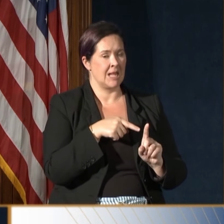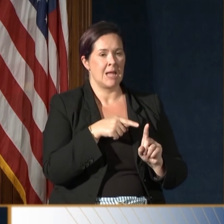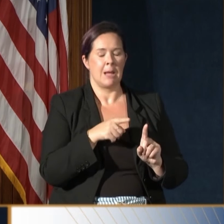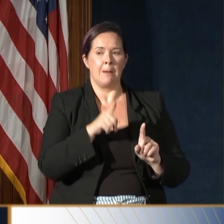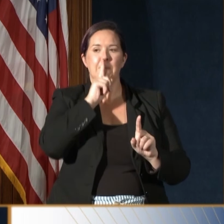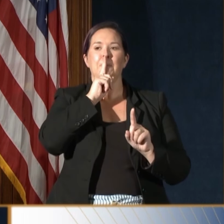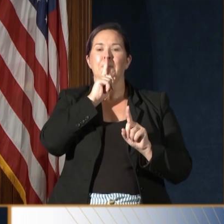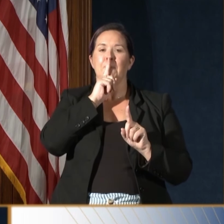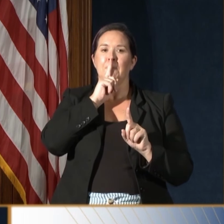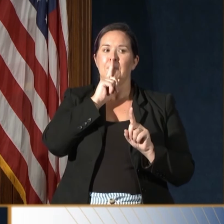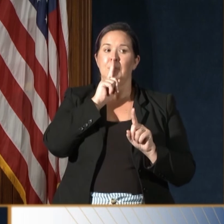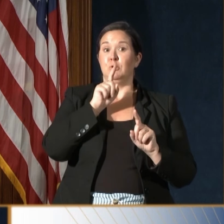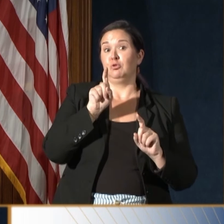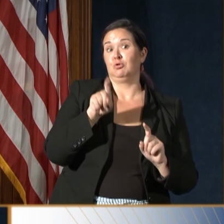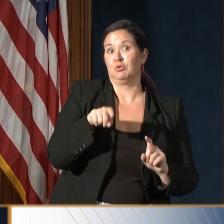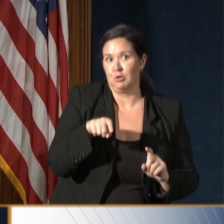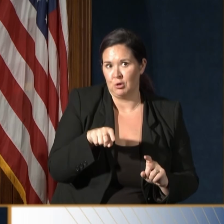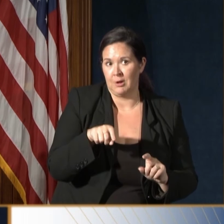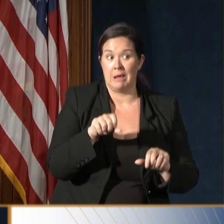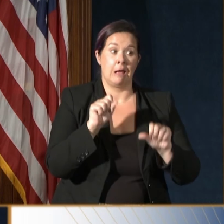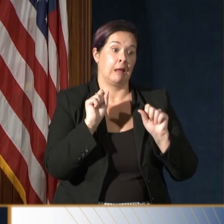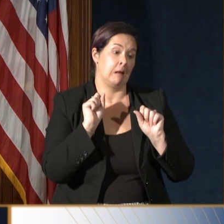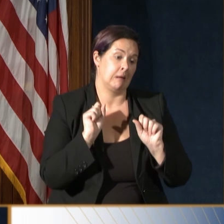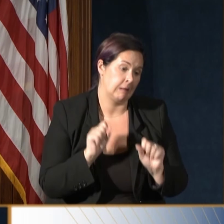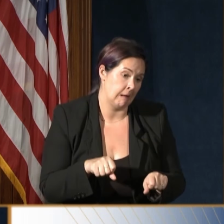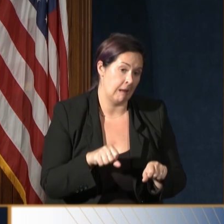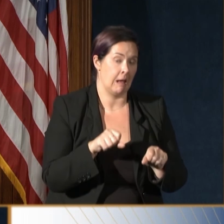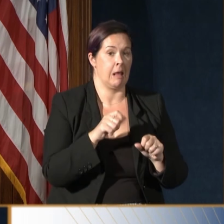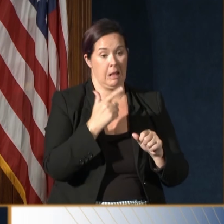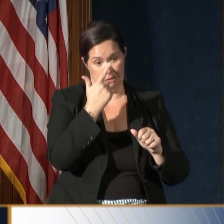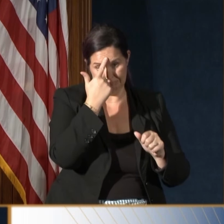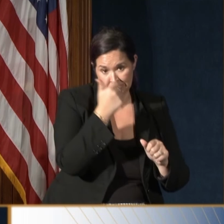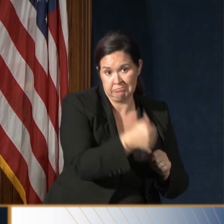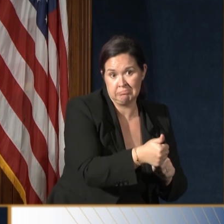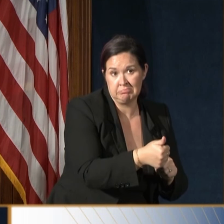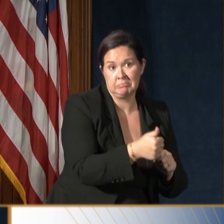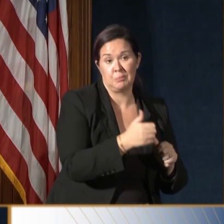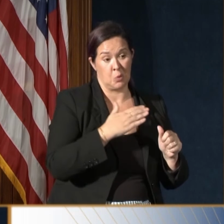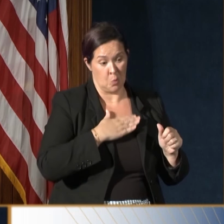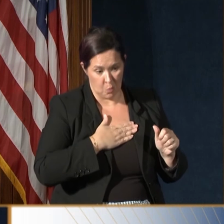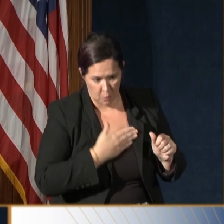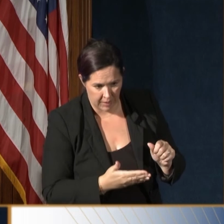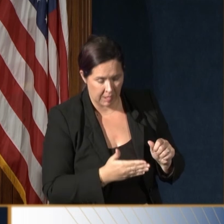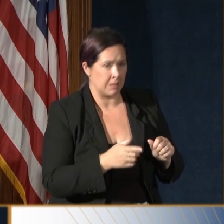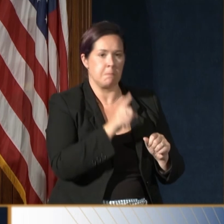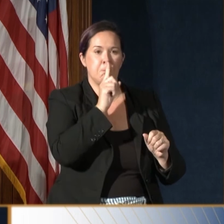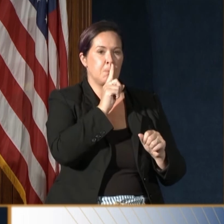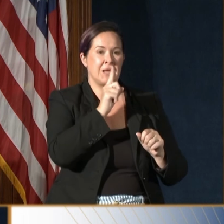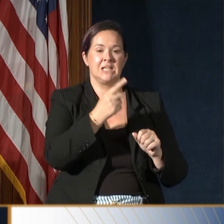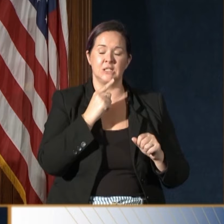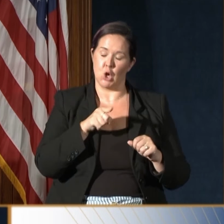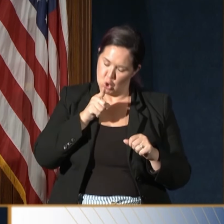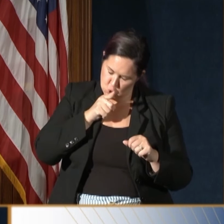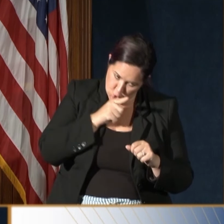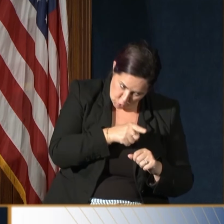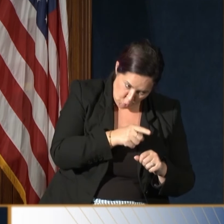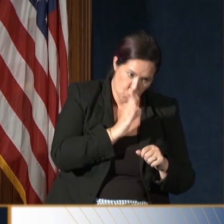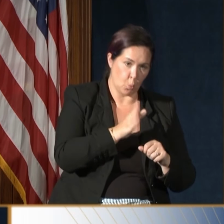option. He didn't say, you know, will you do it? he said, you are going to get this